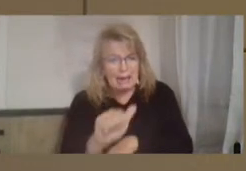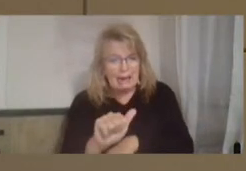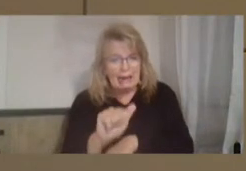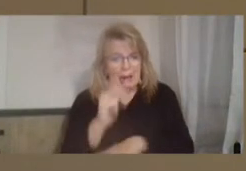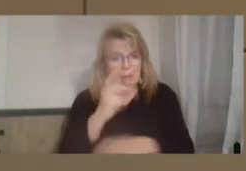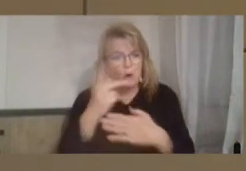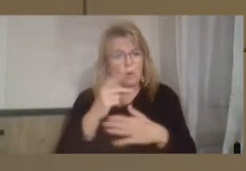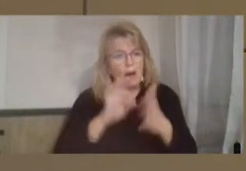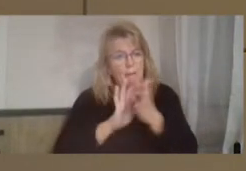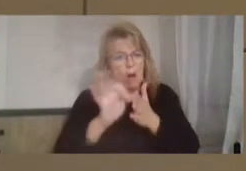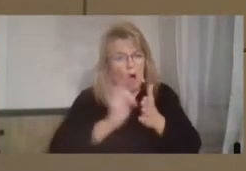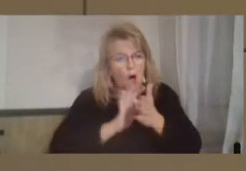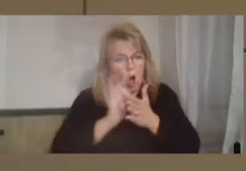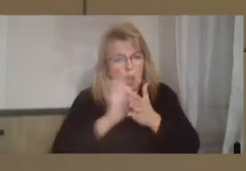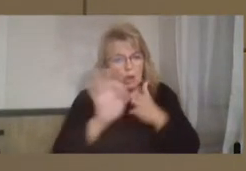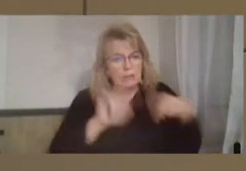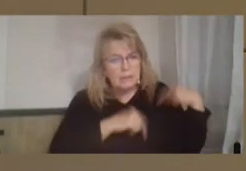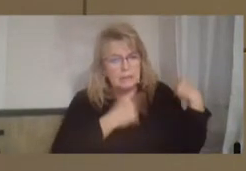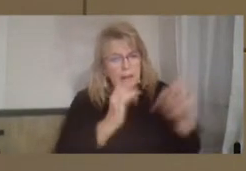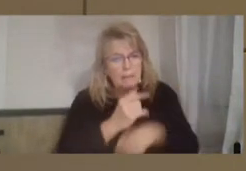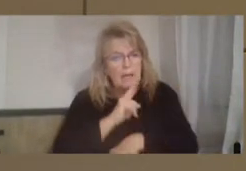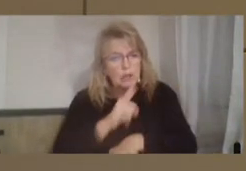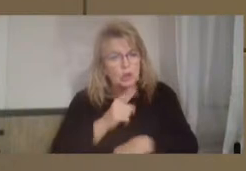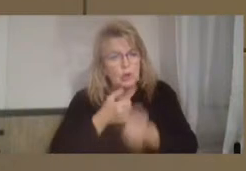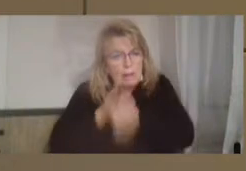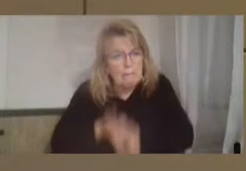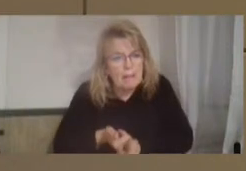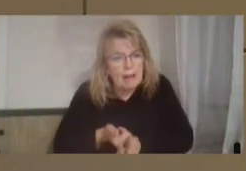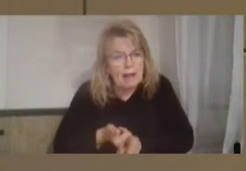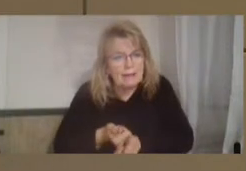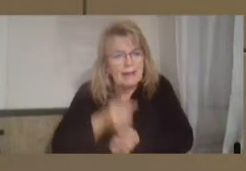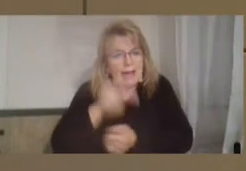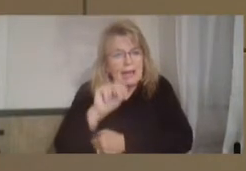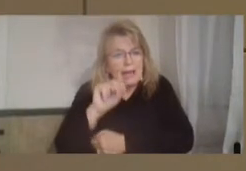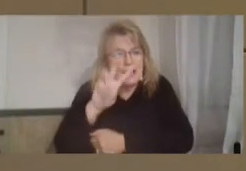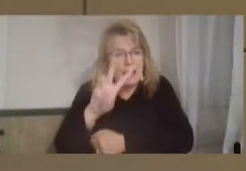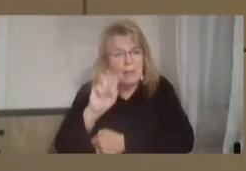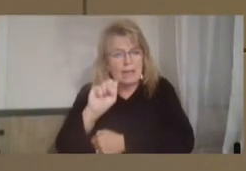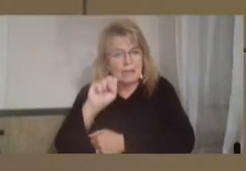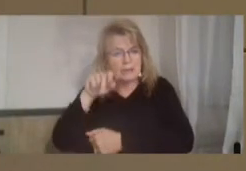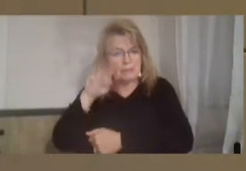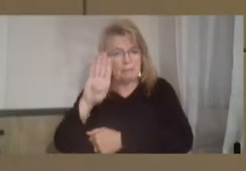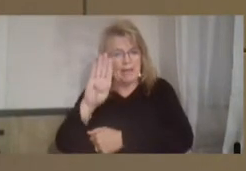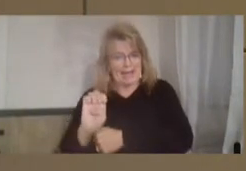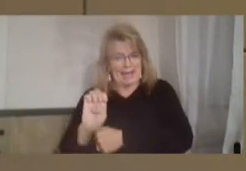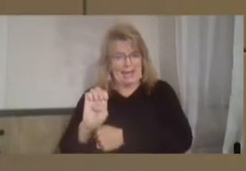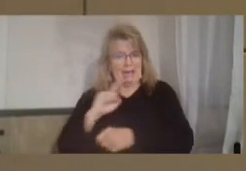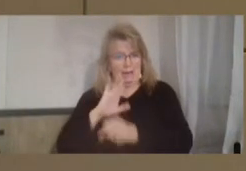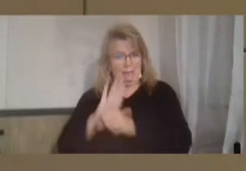being done to ensure there is compliance with MWSBE commitments that are being made?